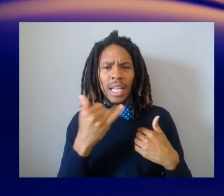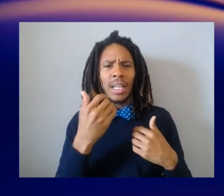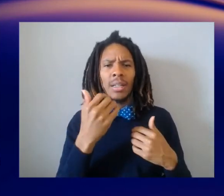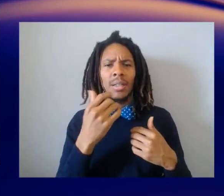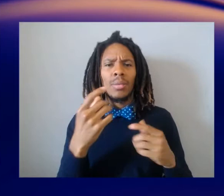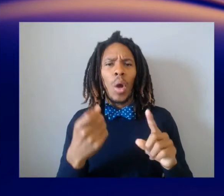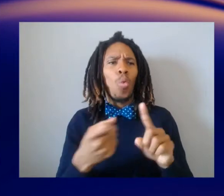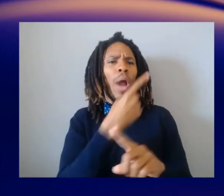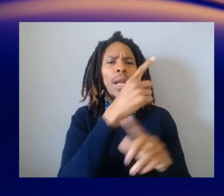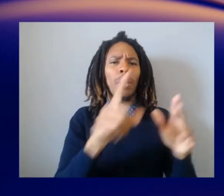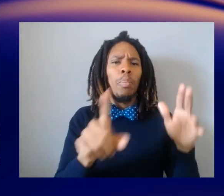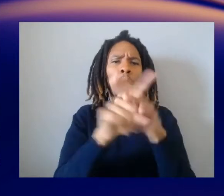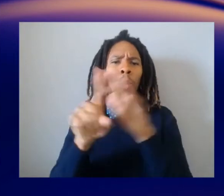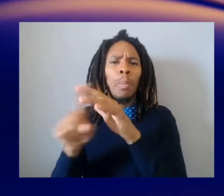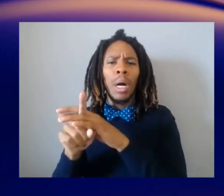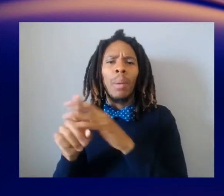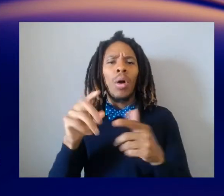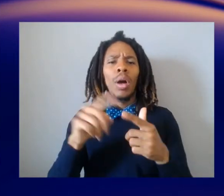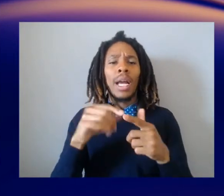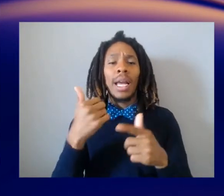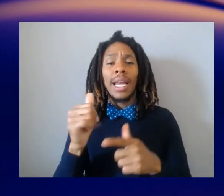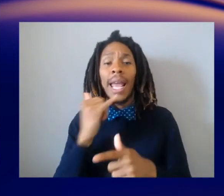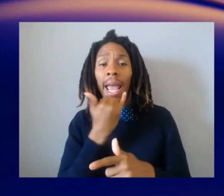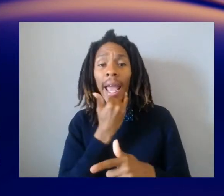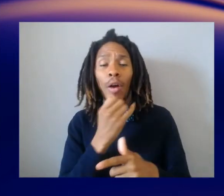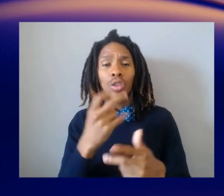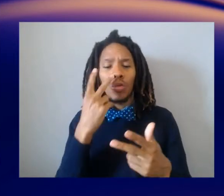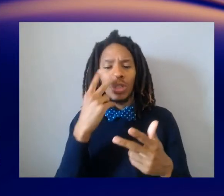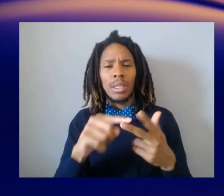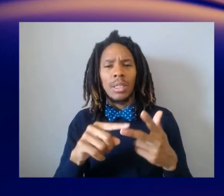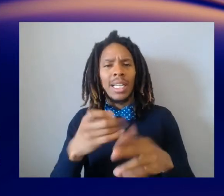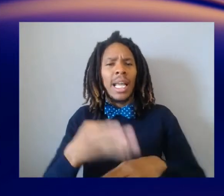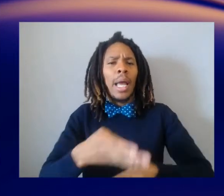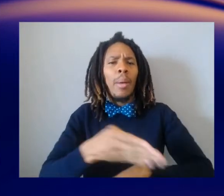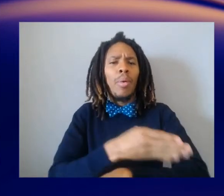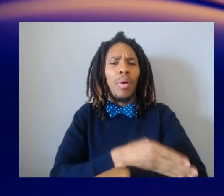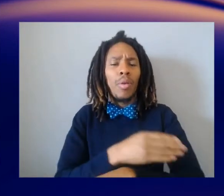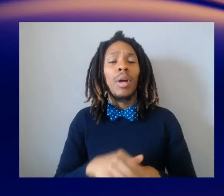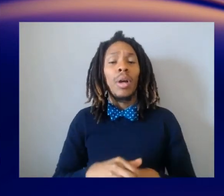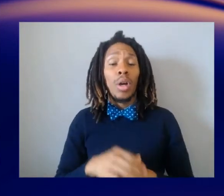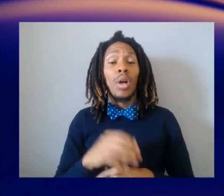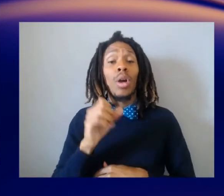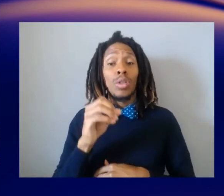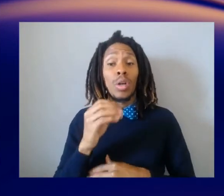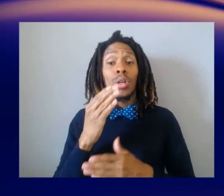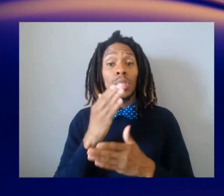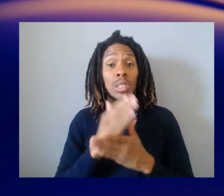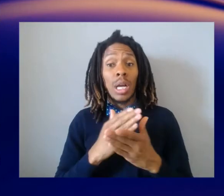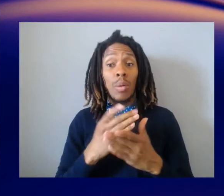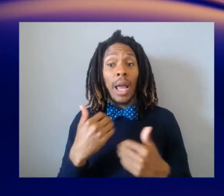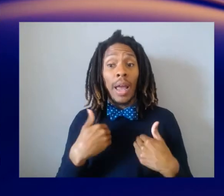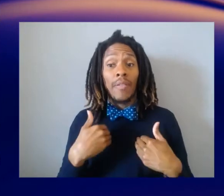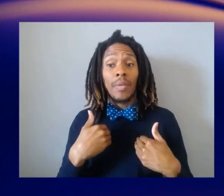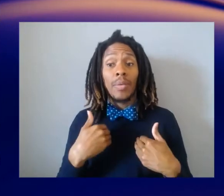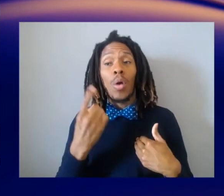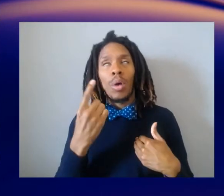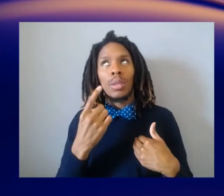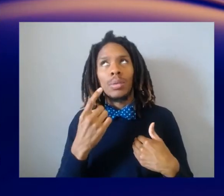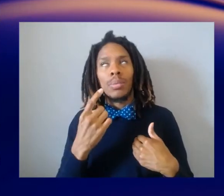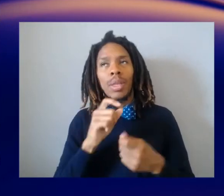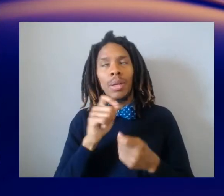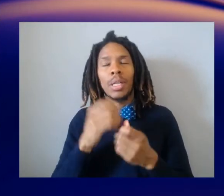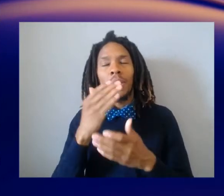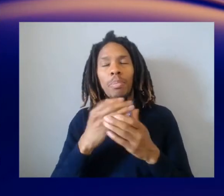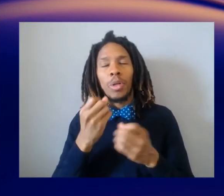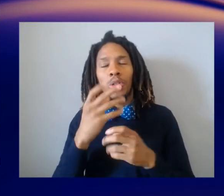there's any errors, or if there's places to improve. So a couple places where we have that, one specifically is, hopefully most people are already aware of this,